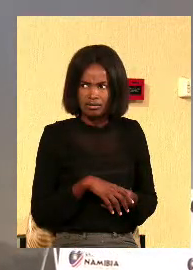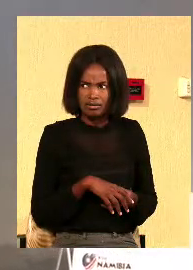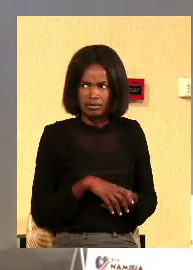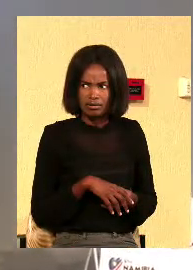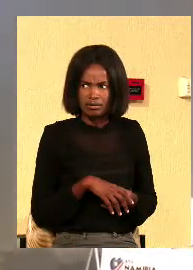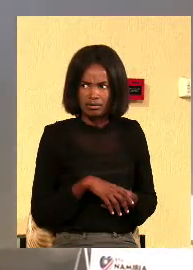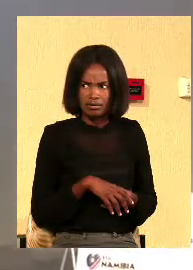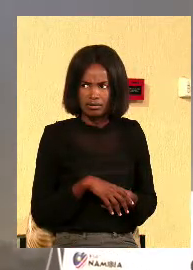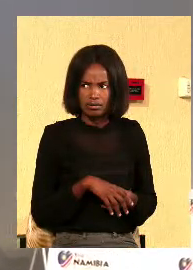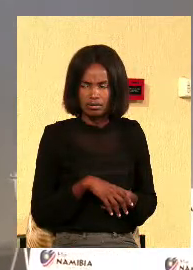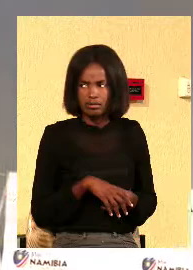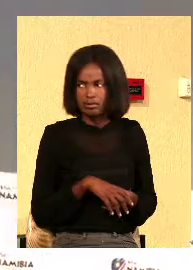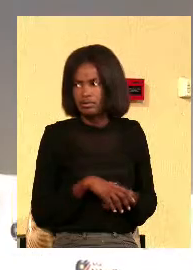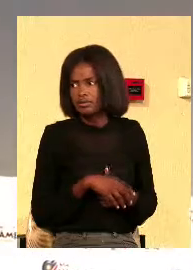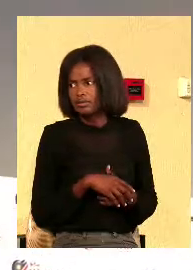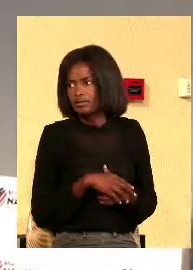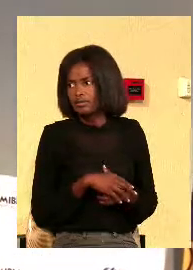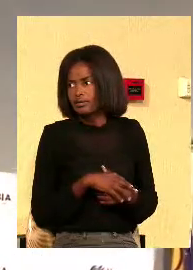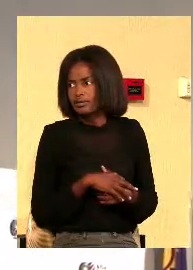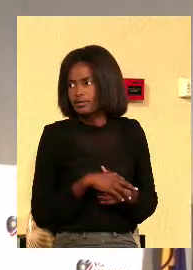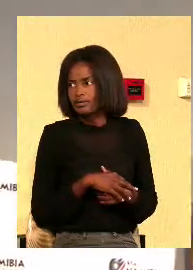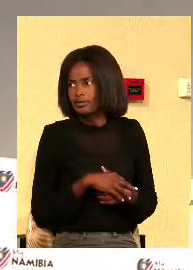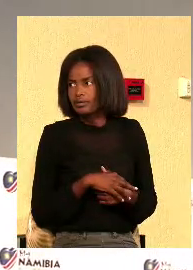when... Come take it.